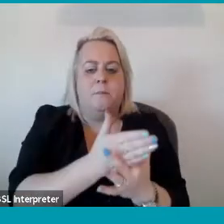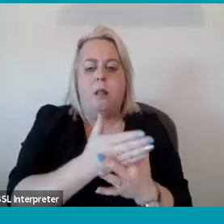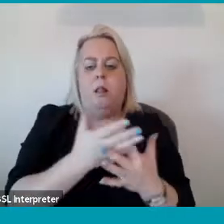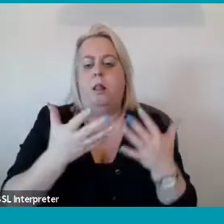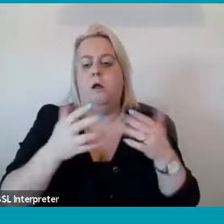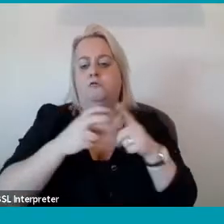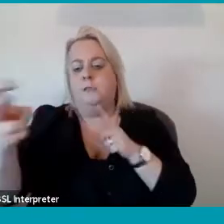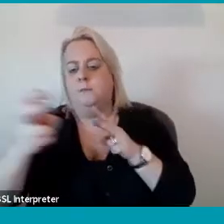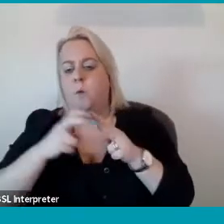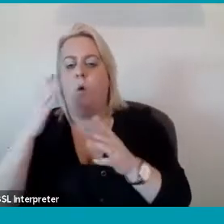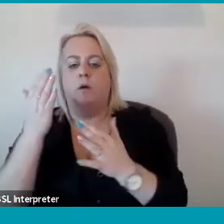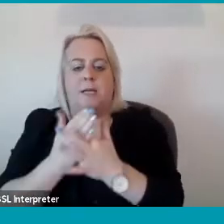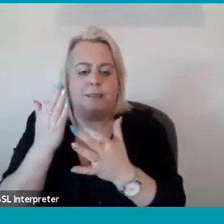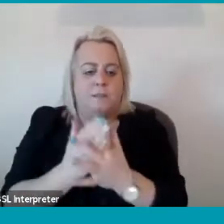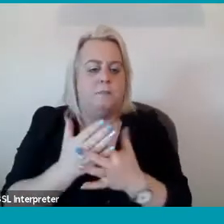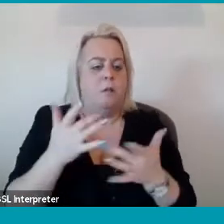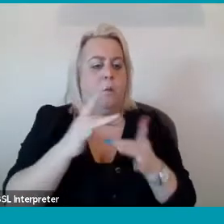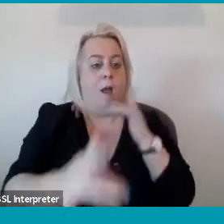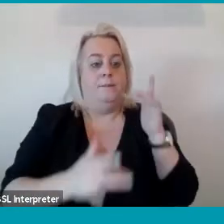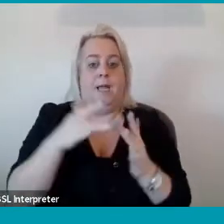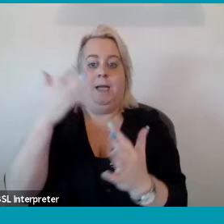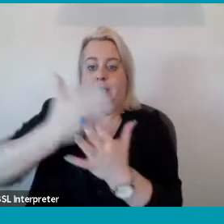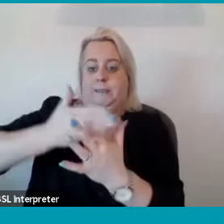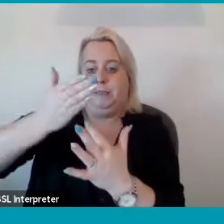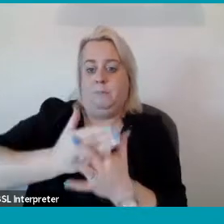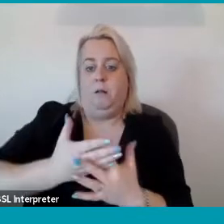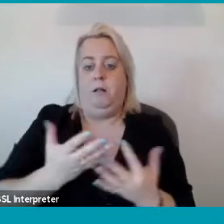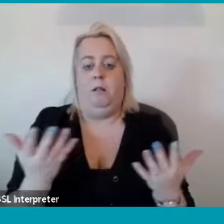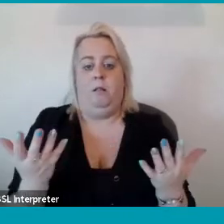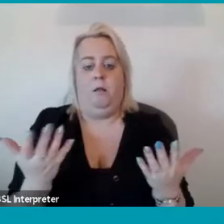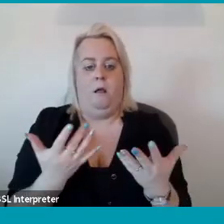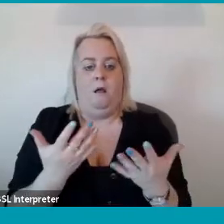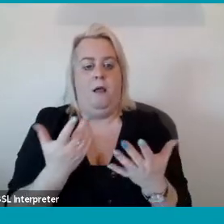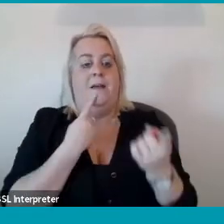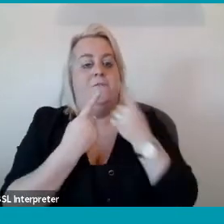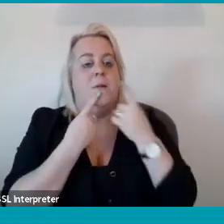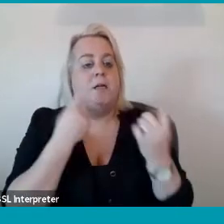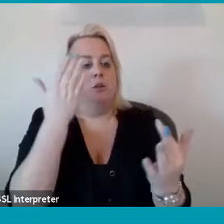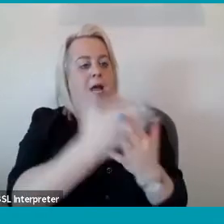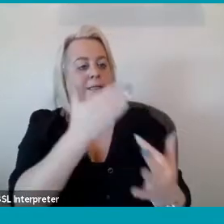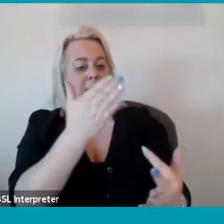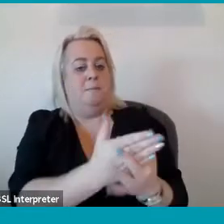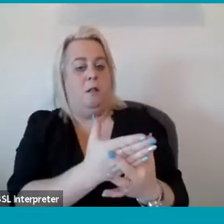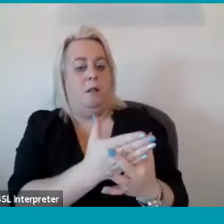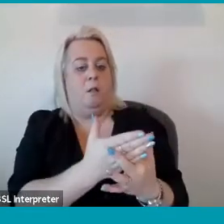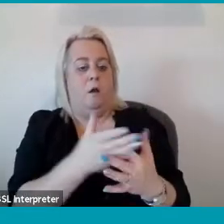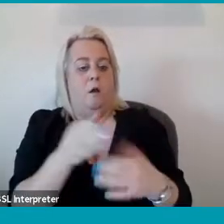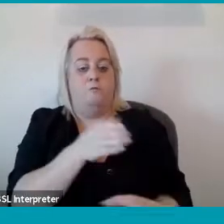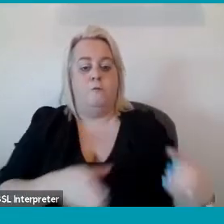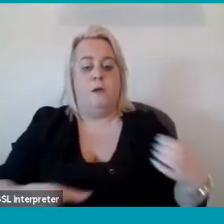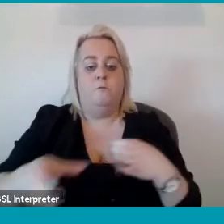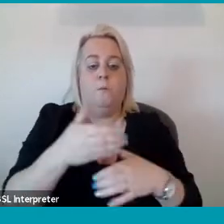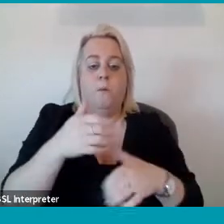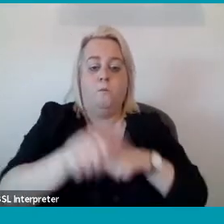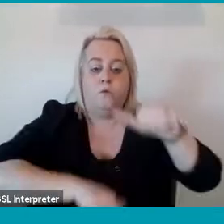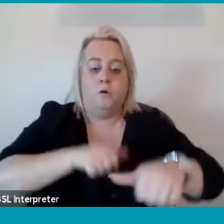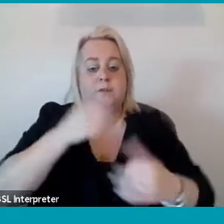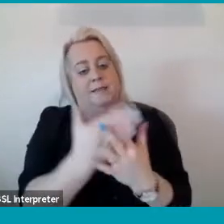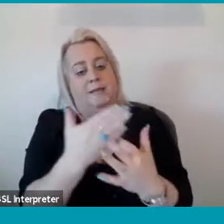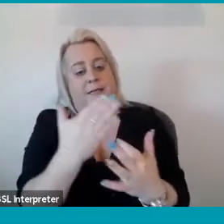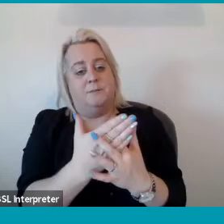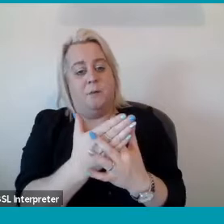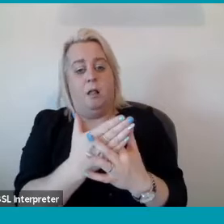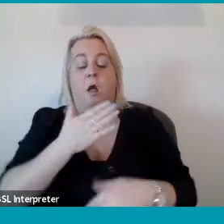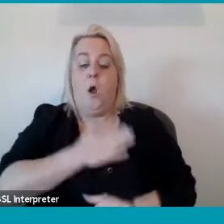transport, accessible websites, accessible information, accessible recruitment processes. And